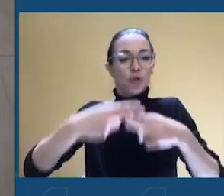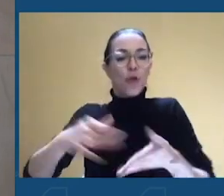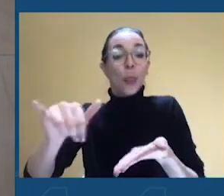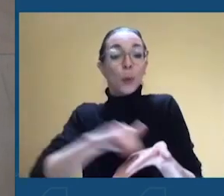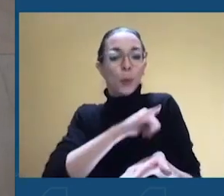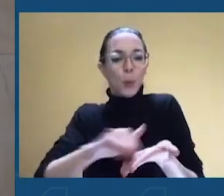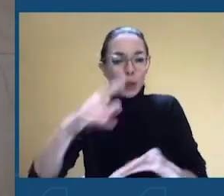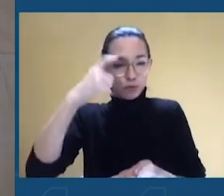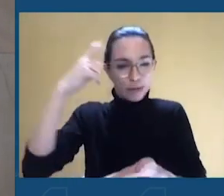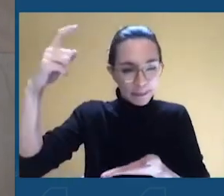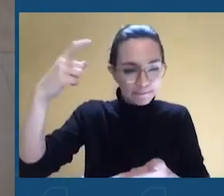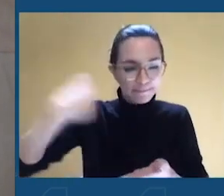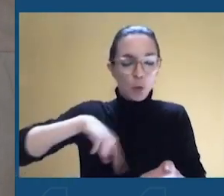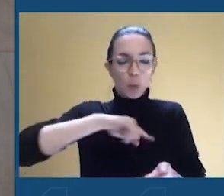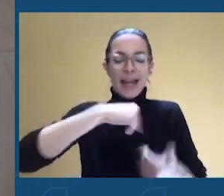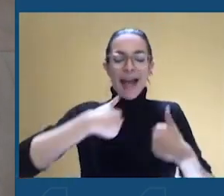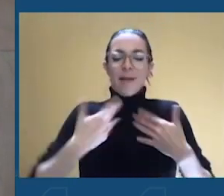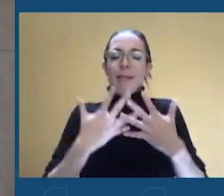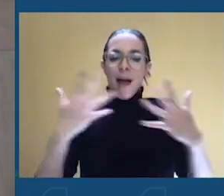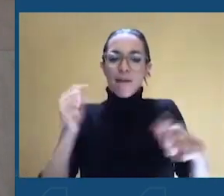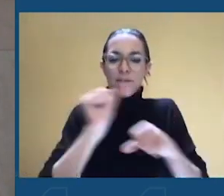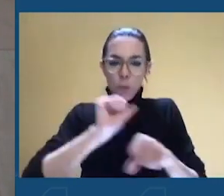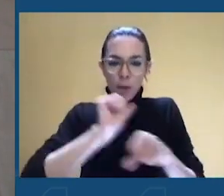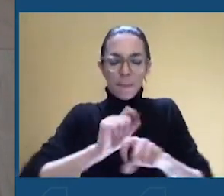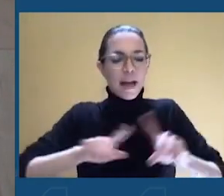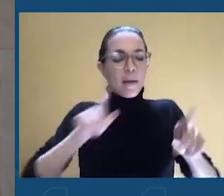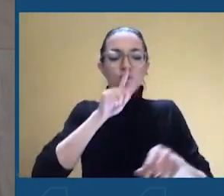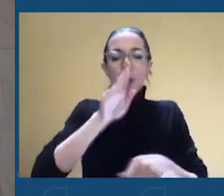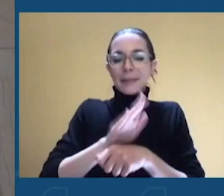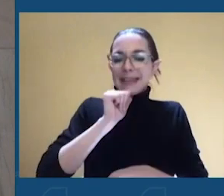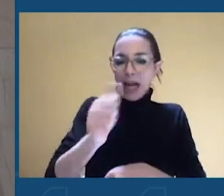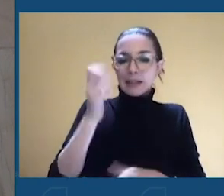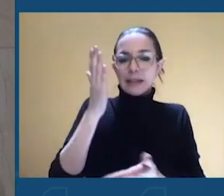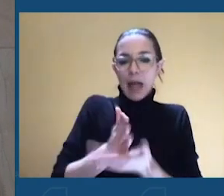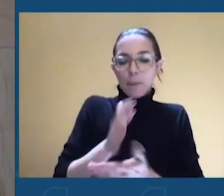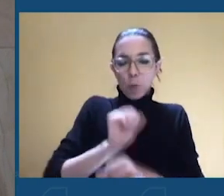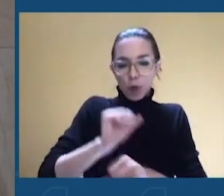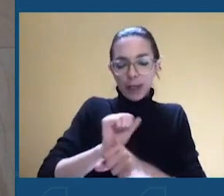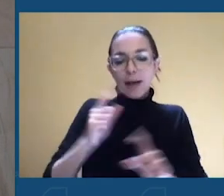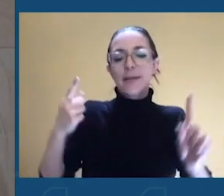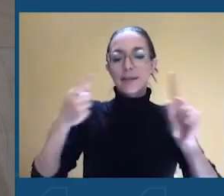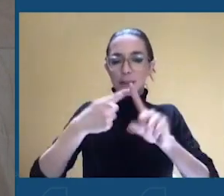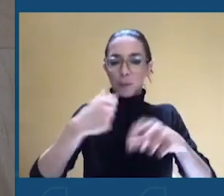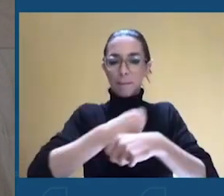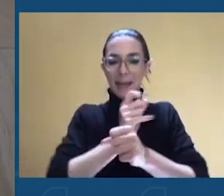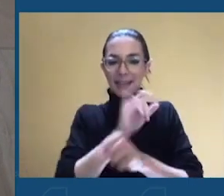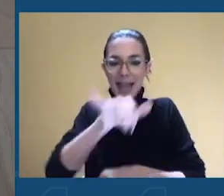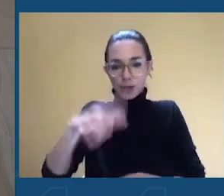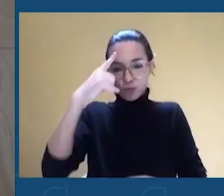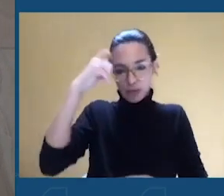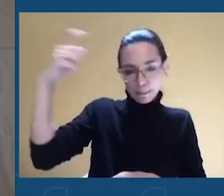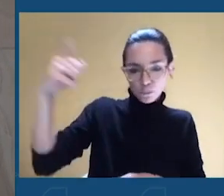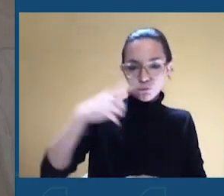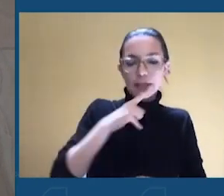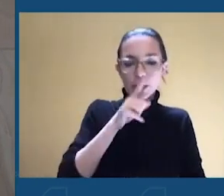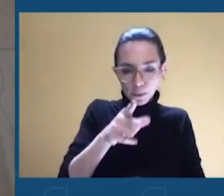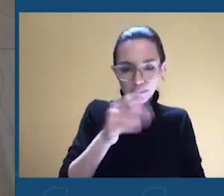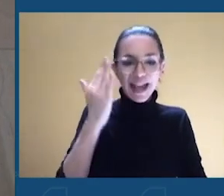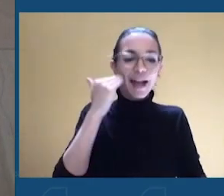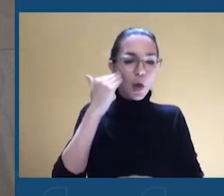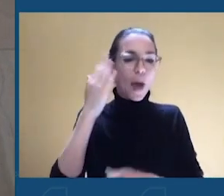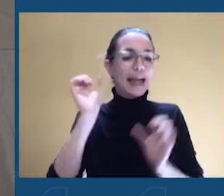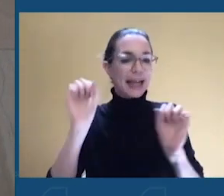my friends, but I promise not to stop working until we make that dream real. And I know I can say the same about